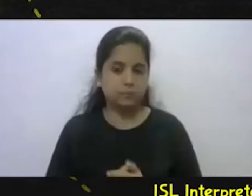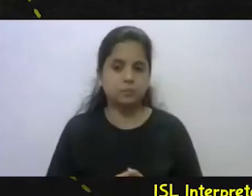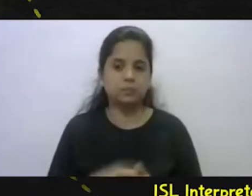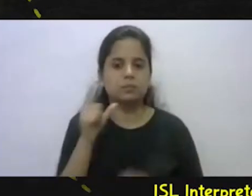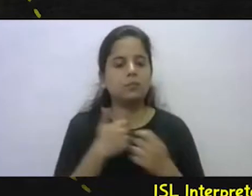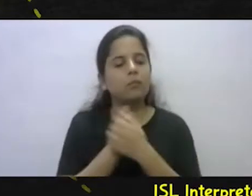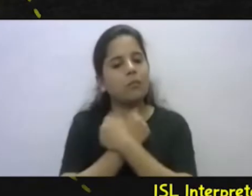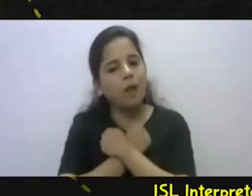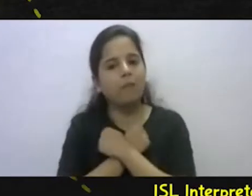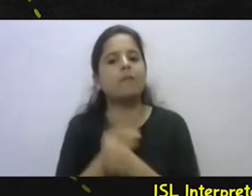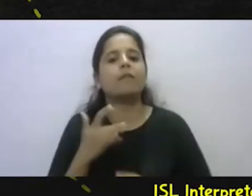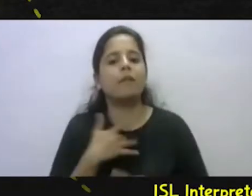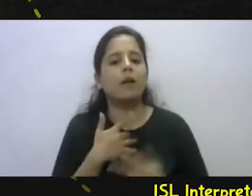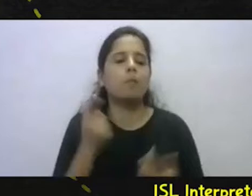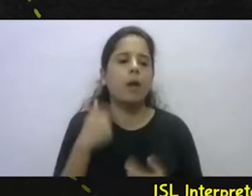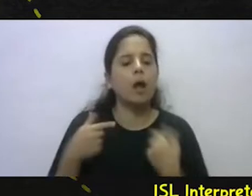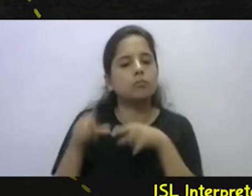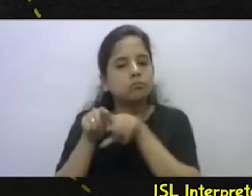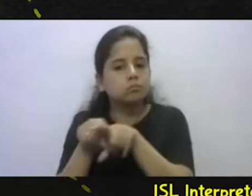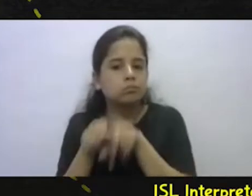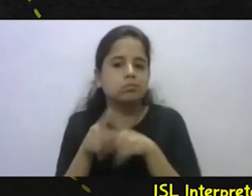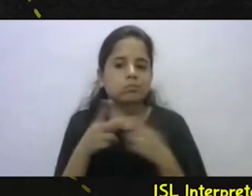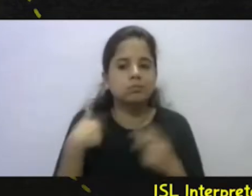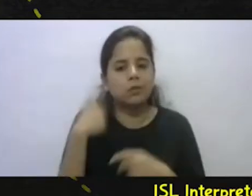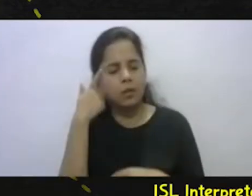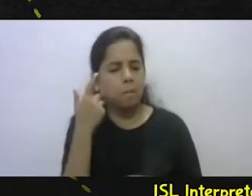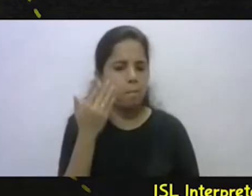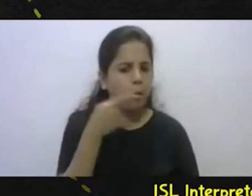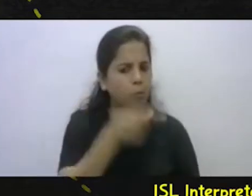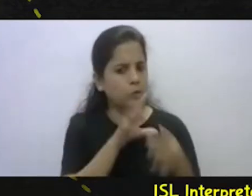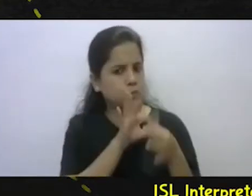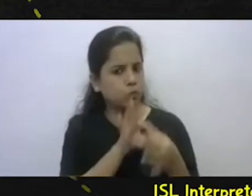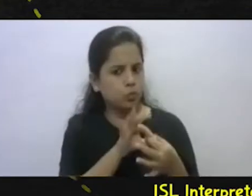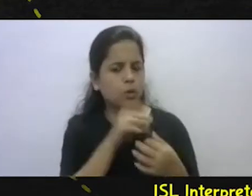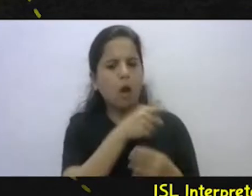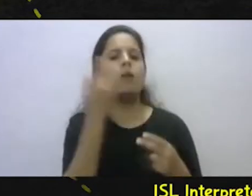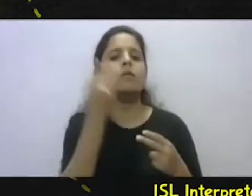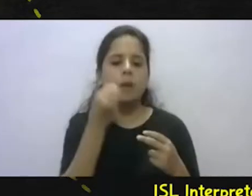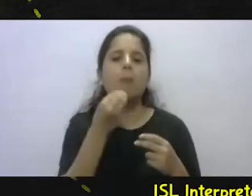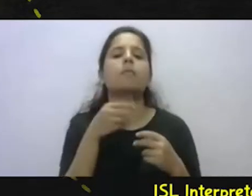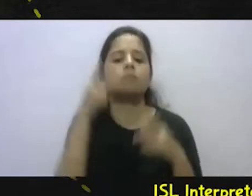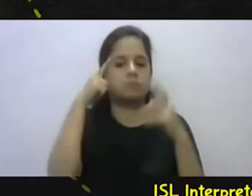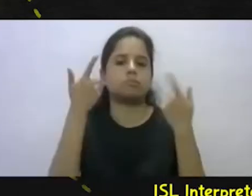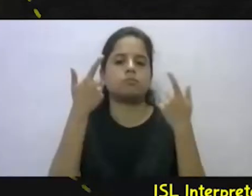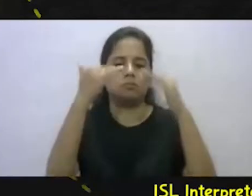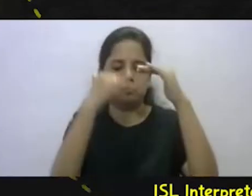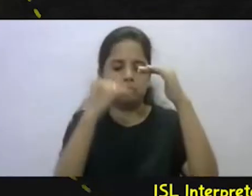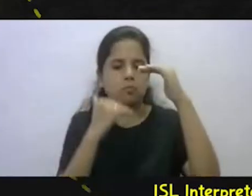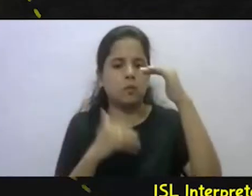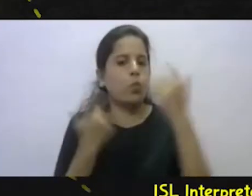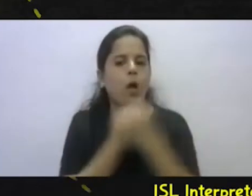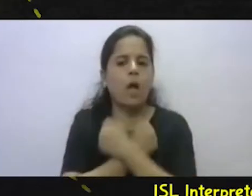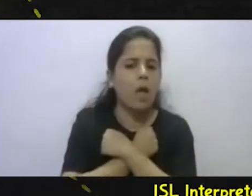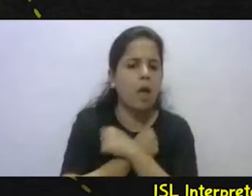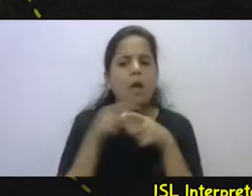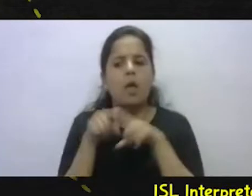love and intimacy also creates a hierarchy in what kind of intimacy and love you